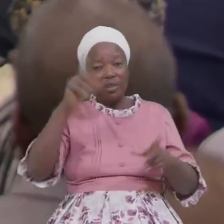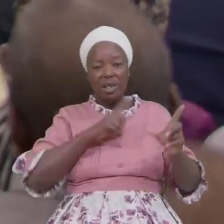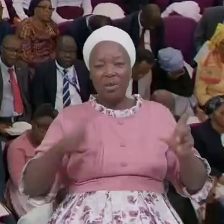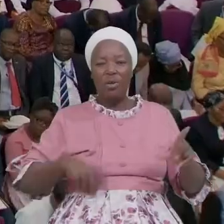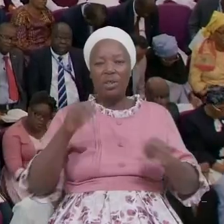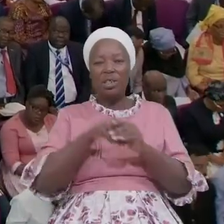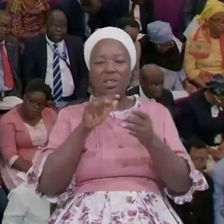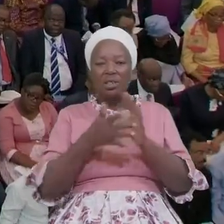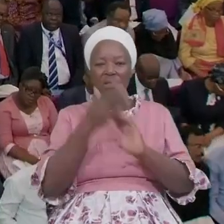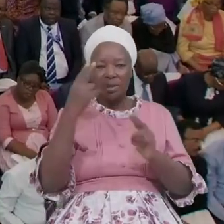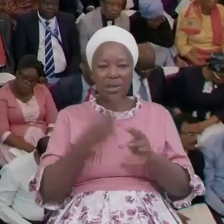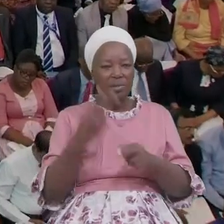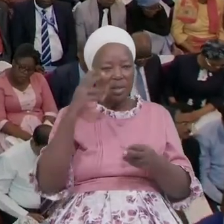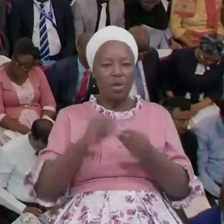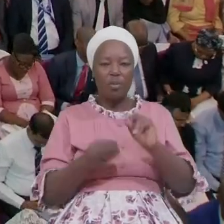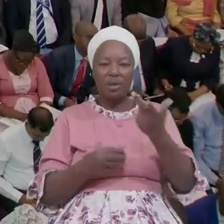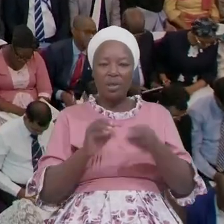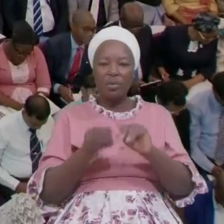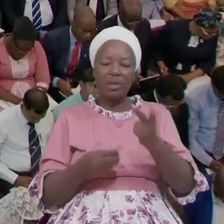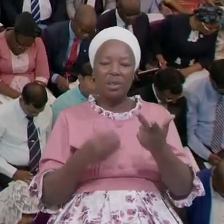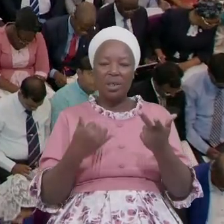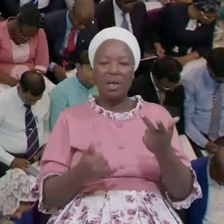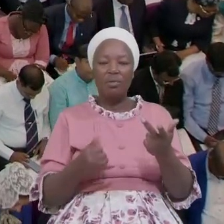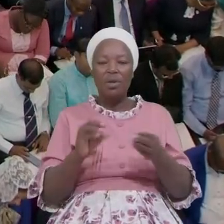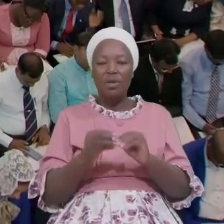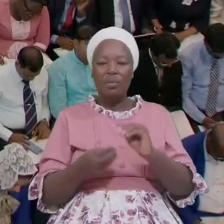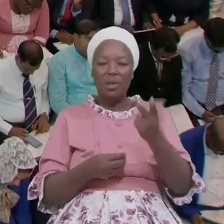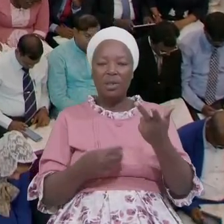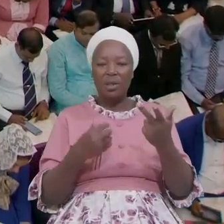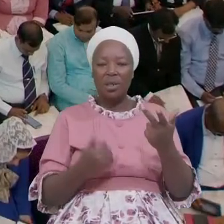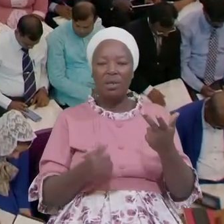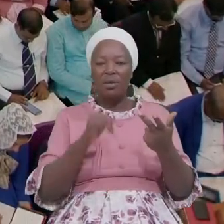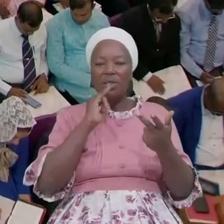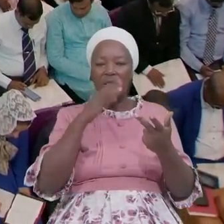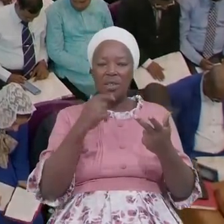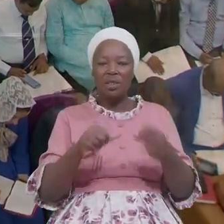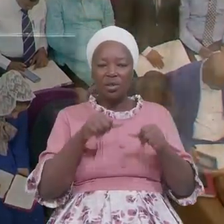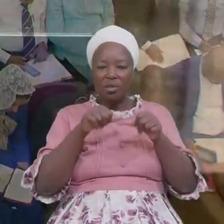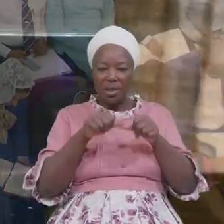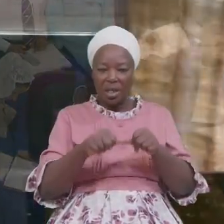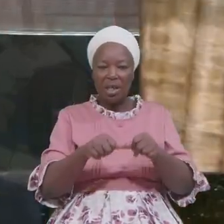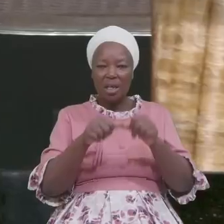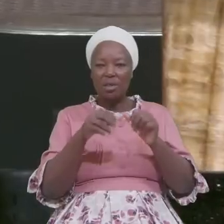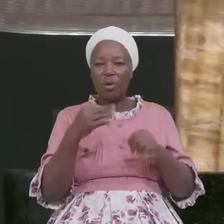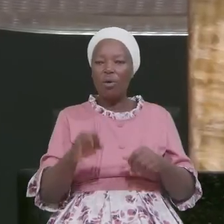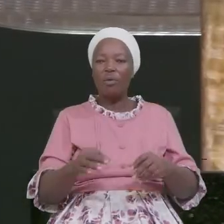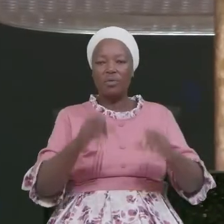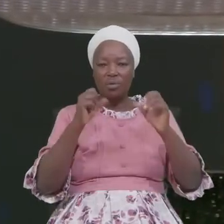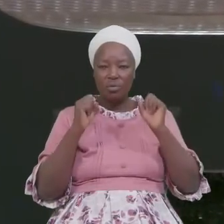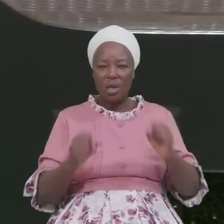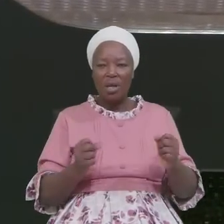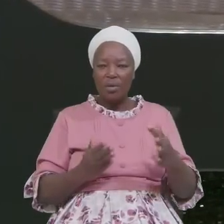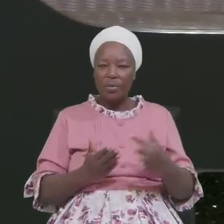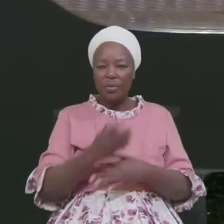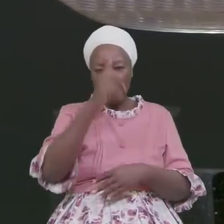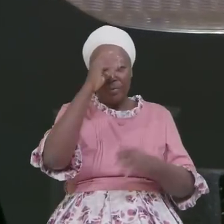Jesus' name. Look at number three here. Number three here, the sustenance of strength through